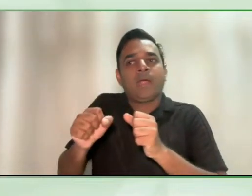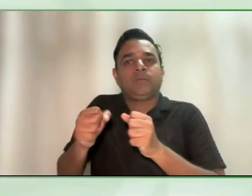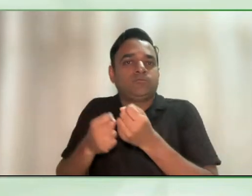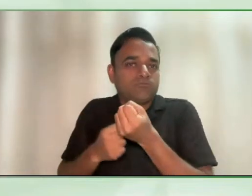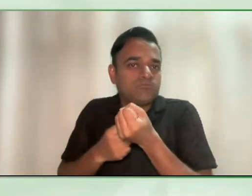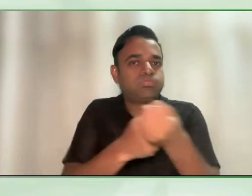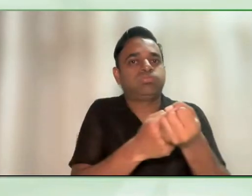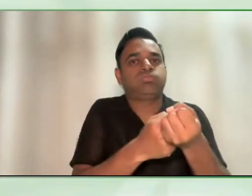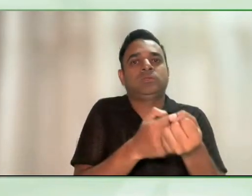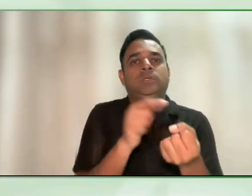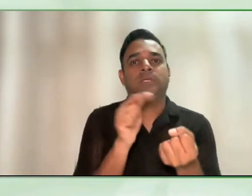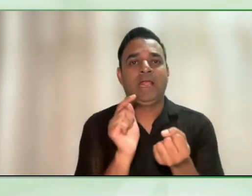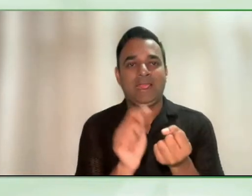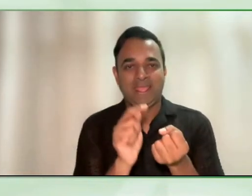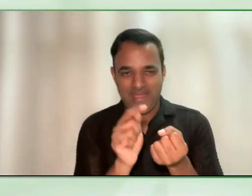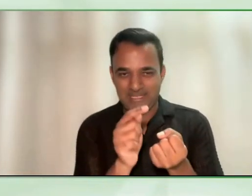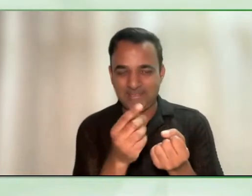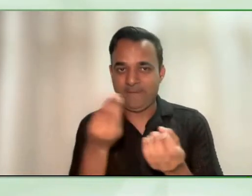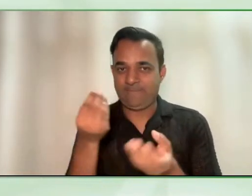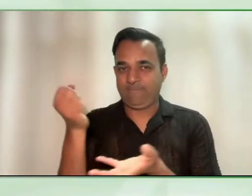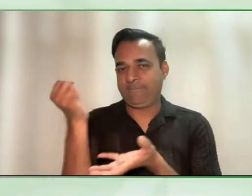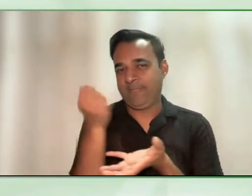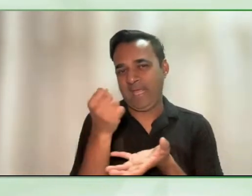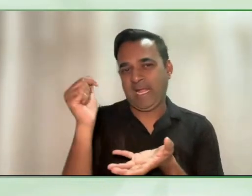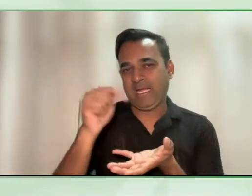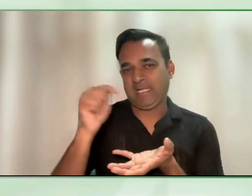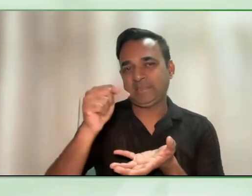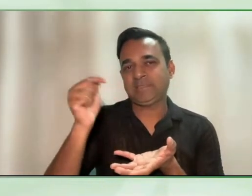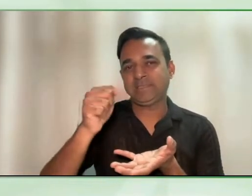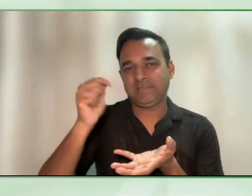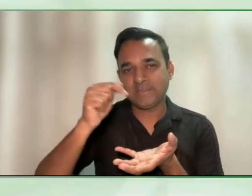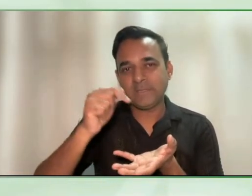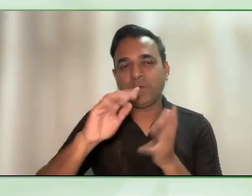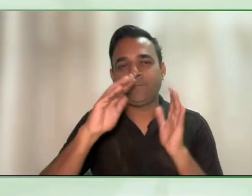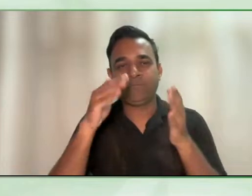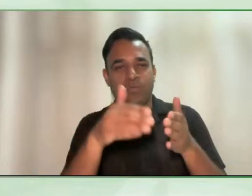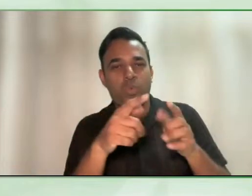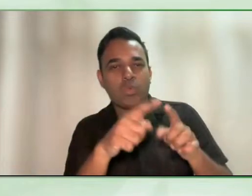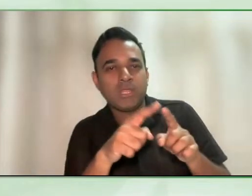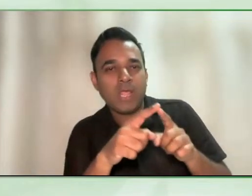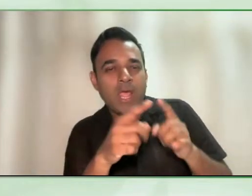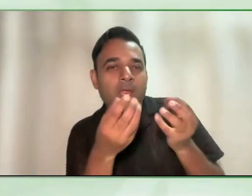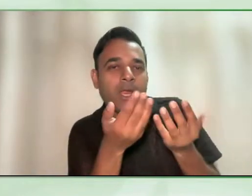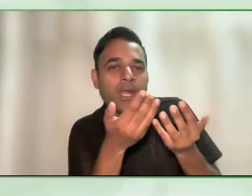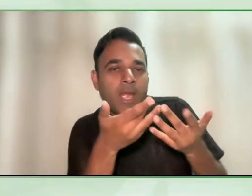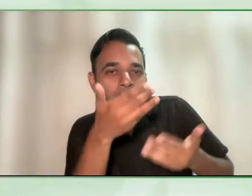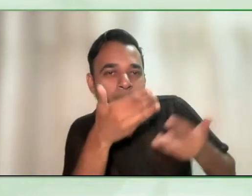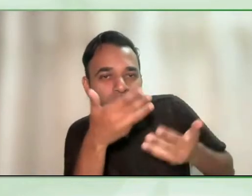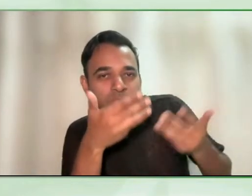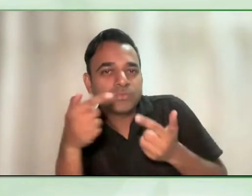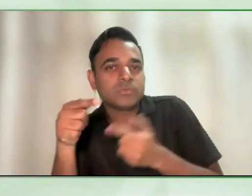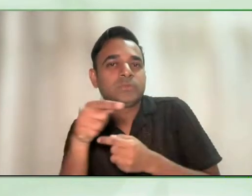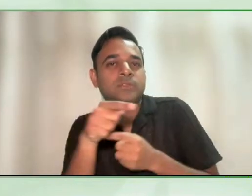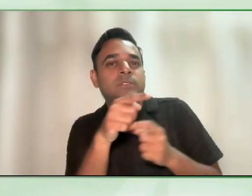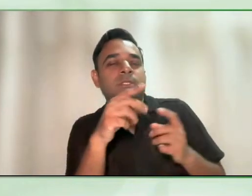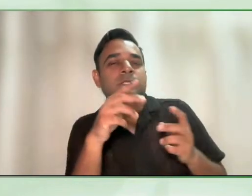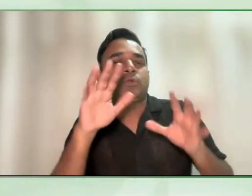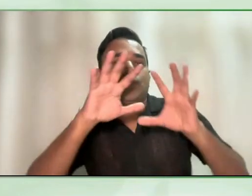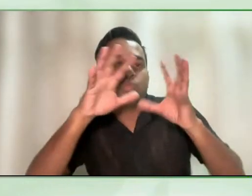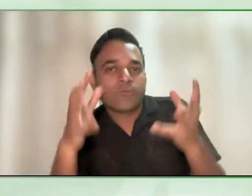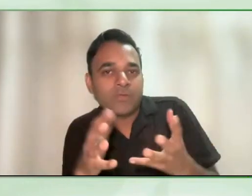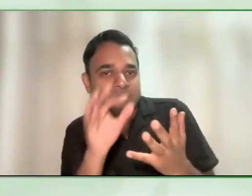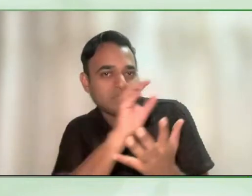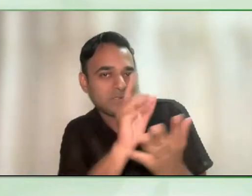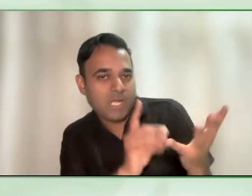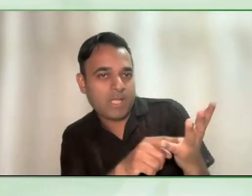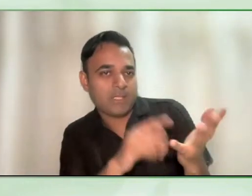that when we respond to these immediate crises, we need to do so in an inclusive manner rather than an